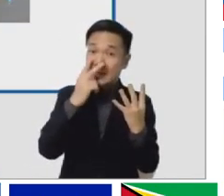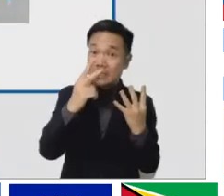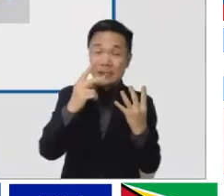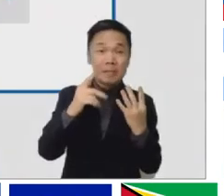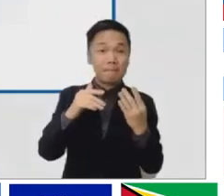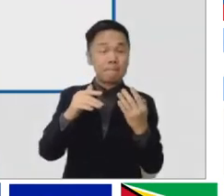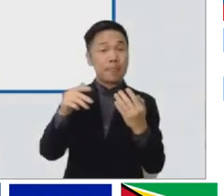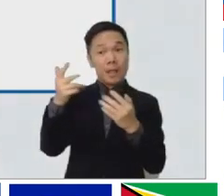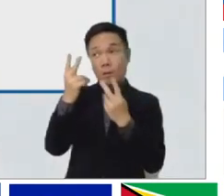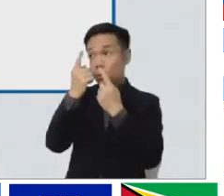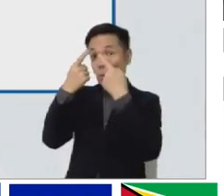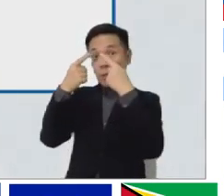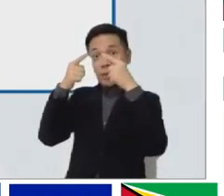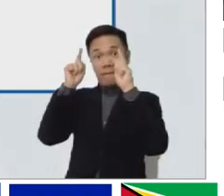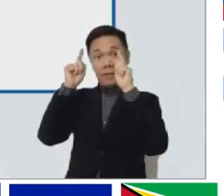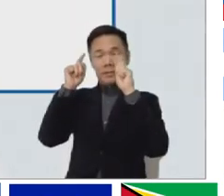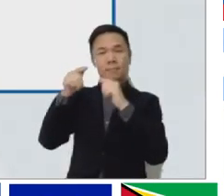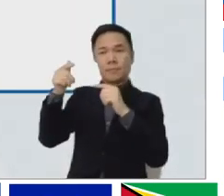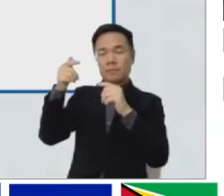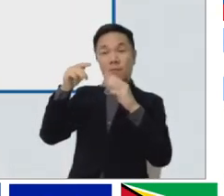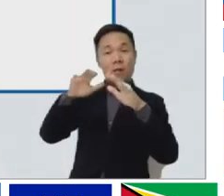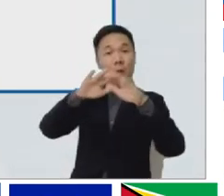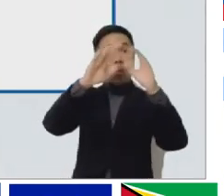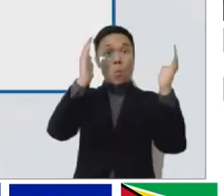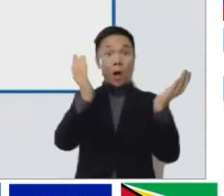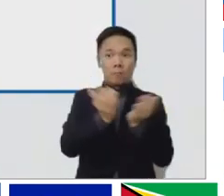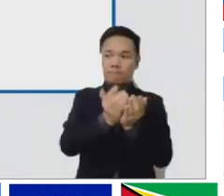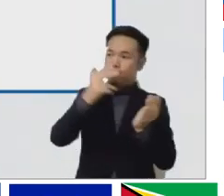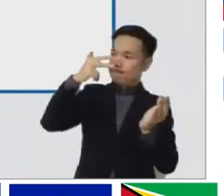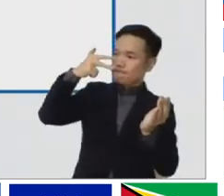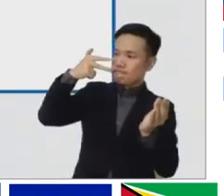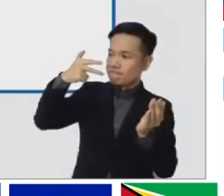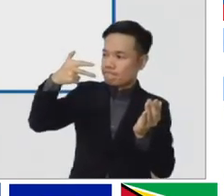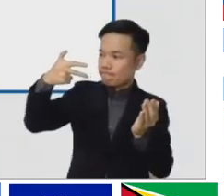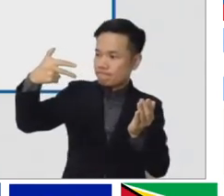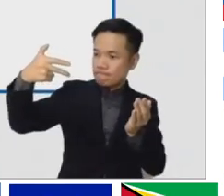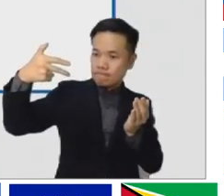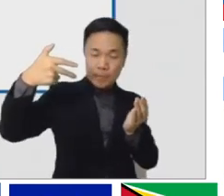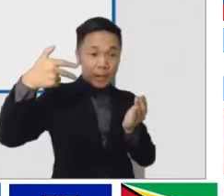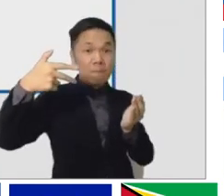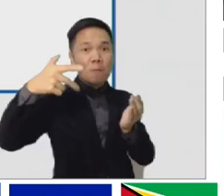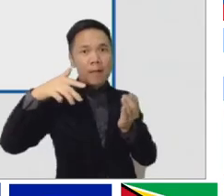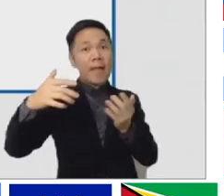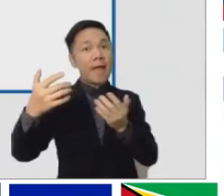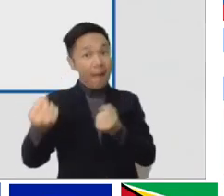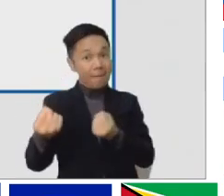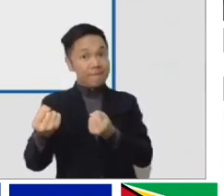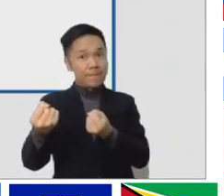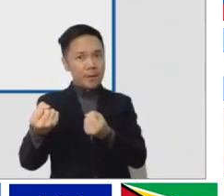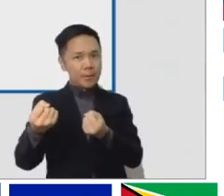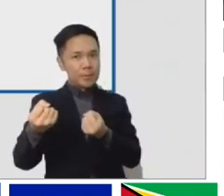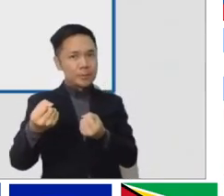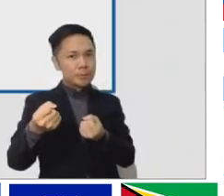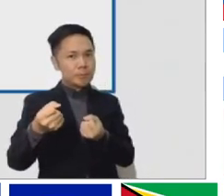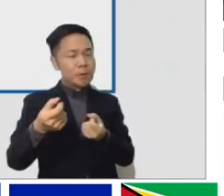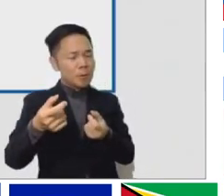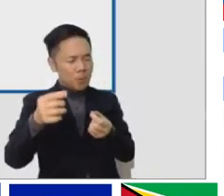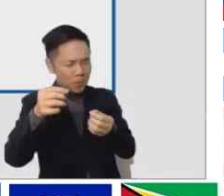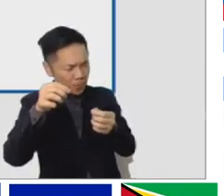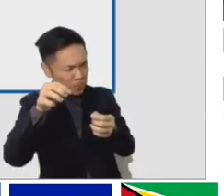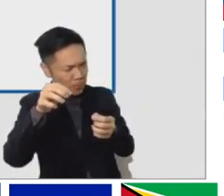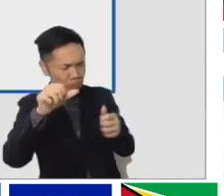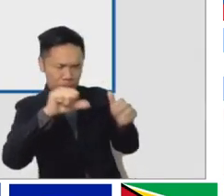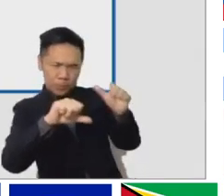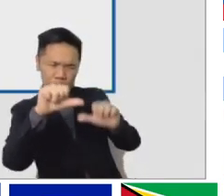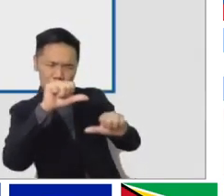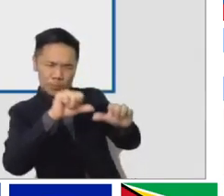from satellites. We also have scientific communities that are also helping us just strengthening all of